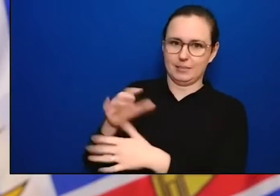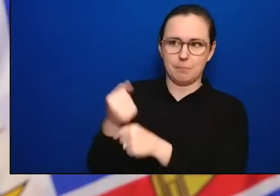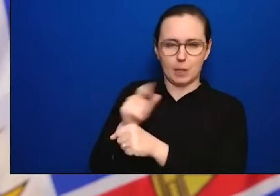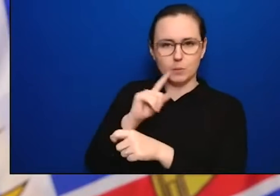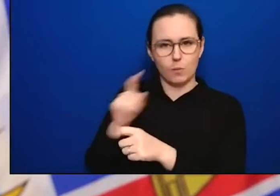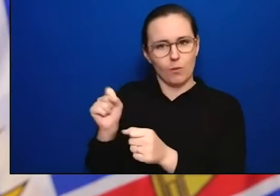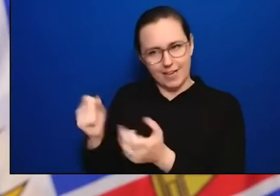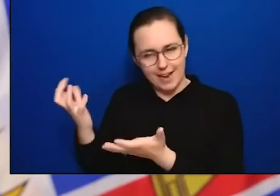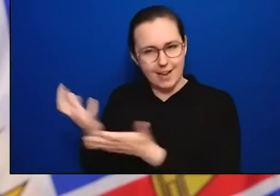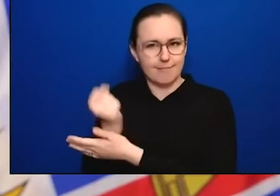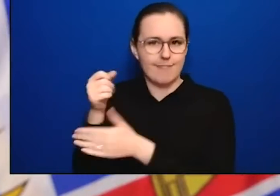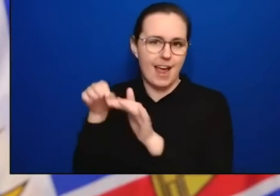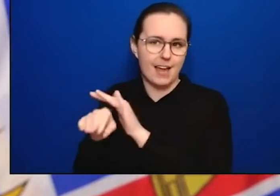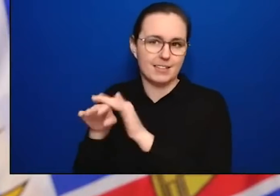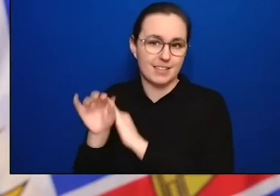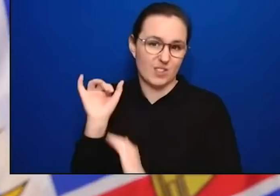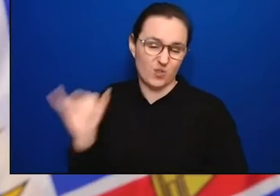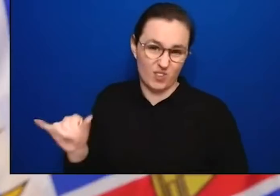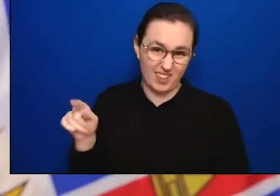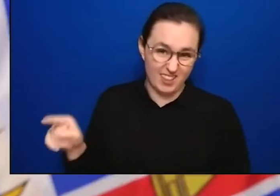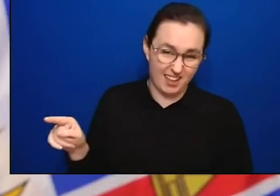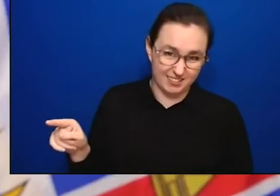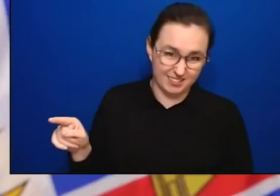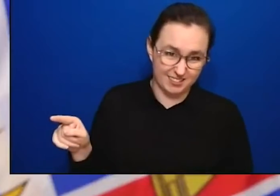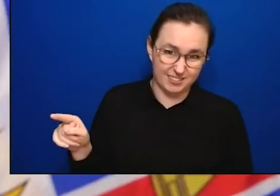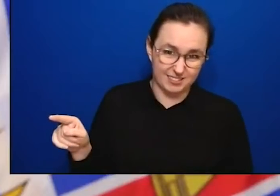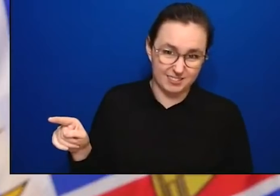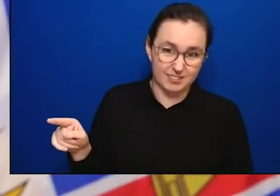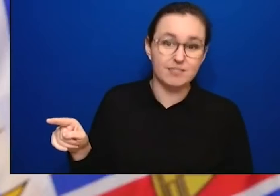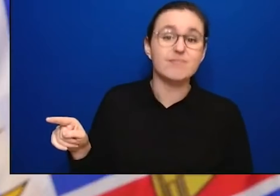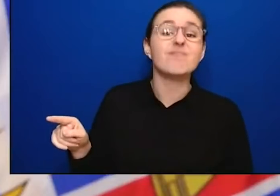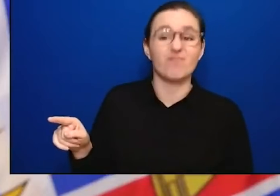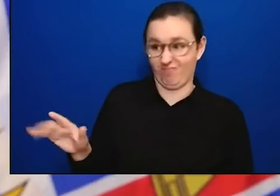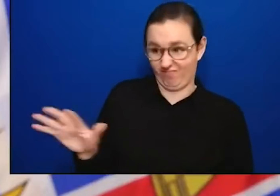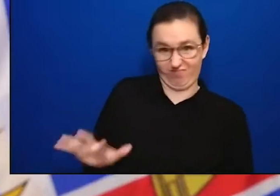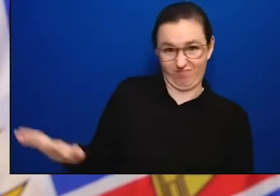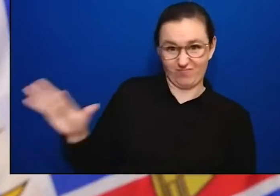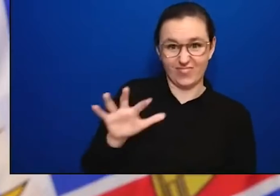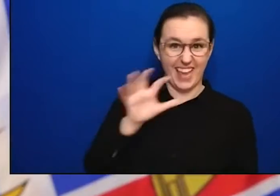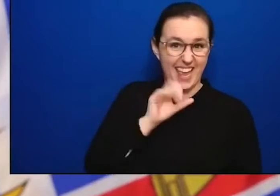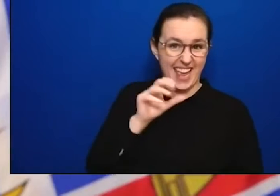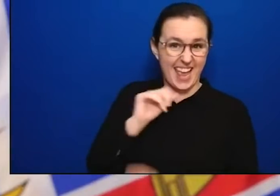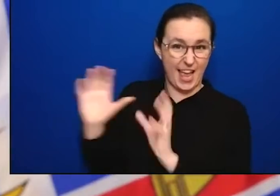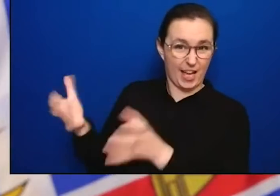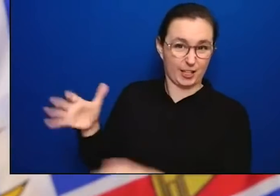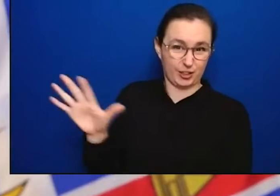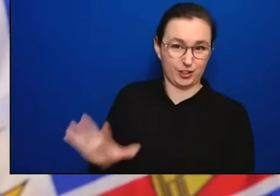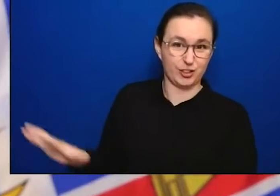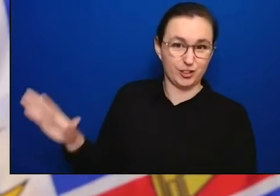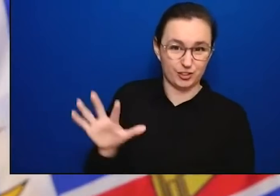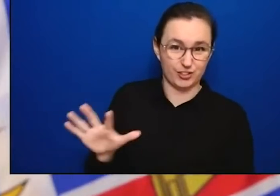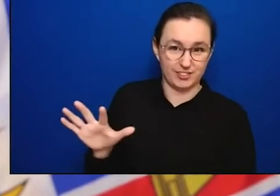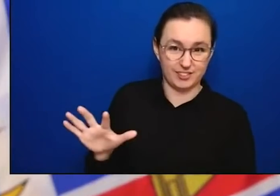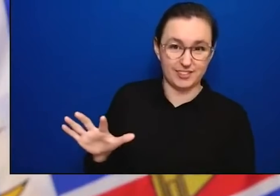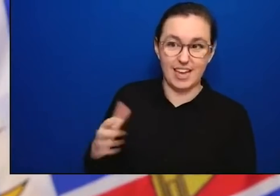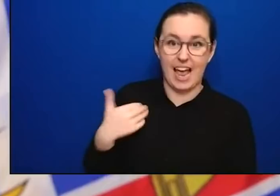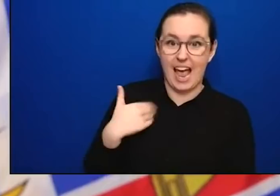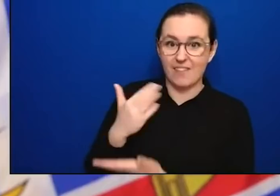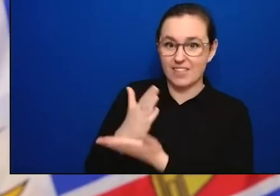prioritized making sure that young people are able to access that part of these important aspects in their